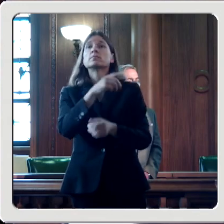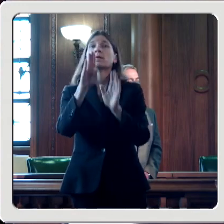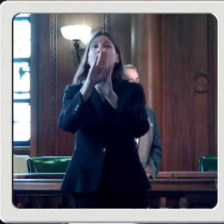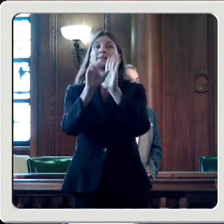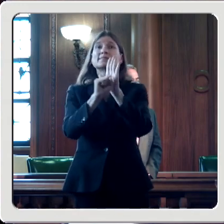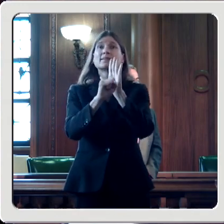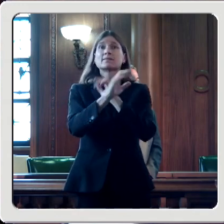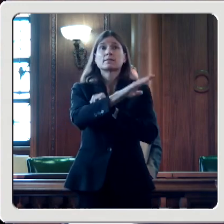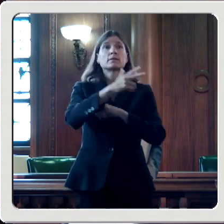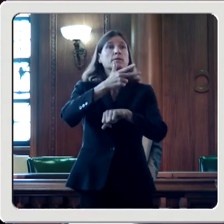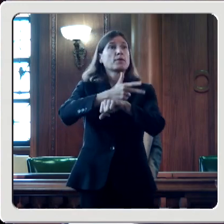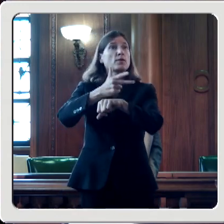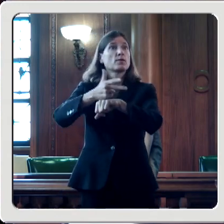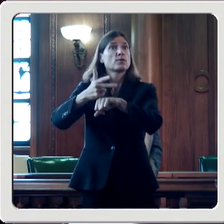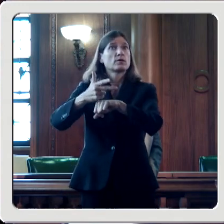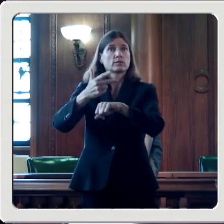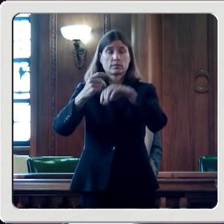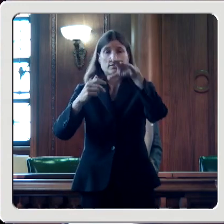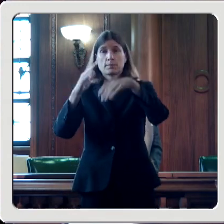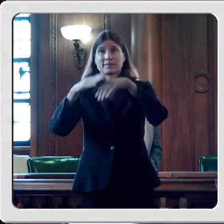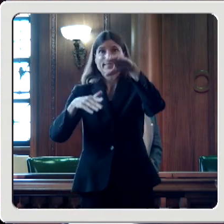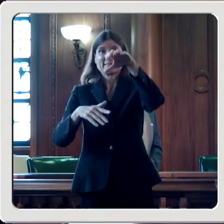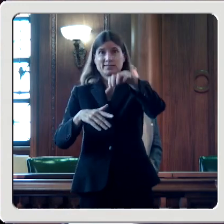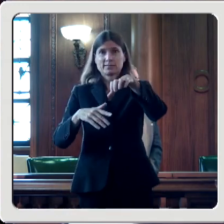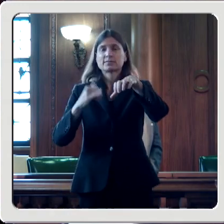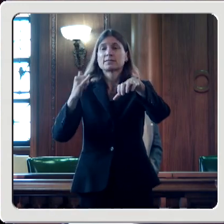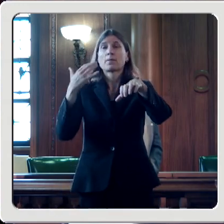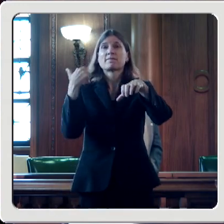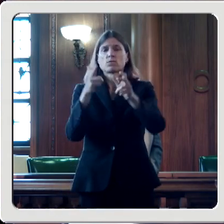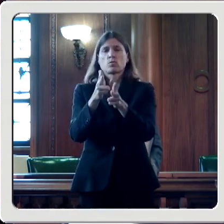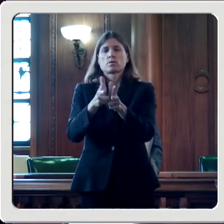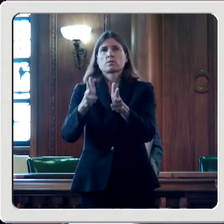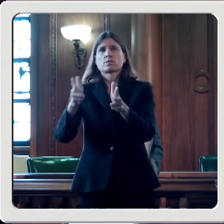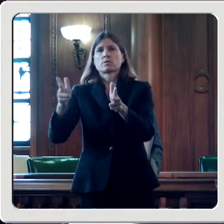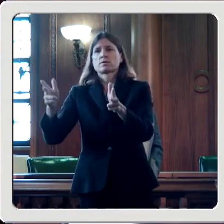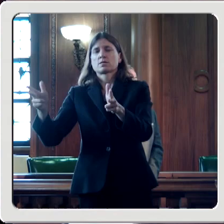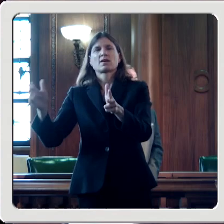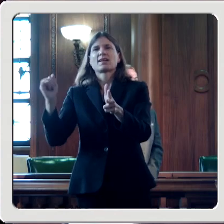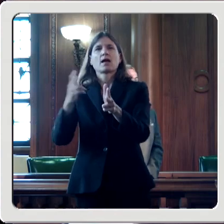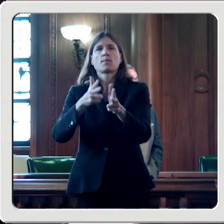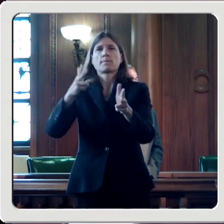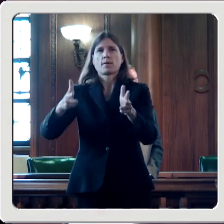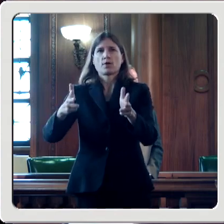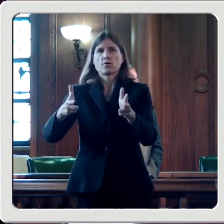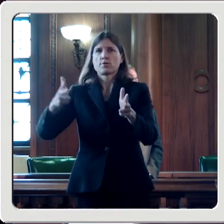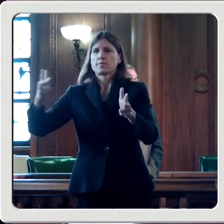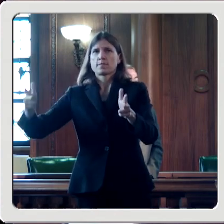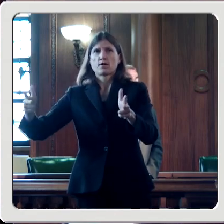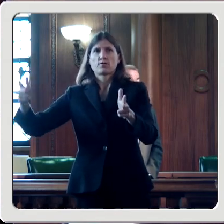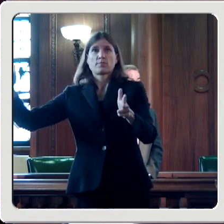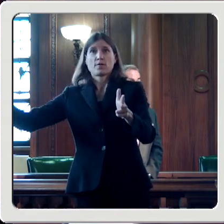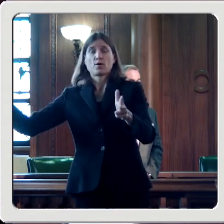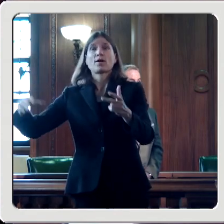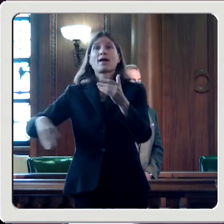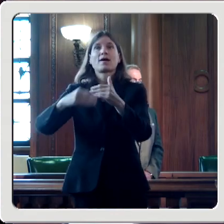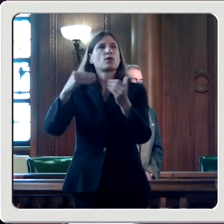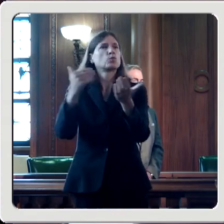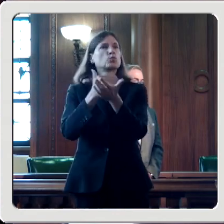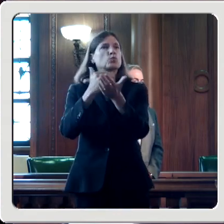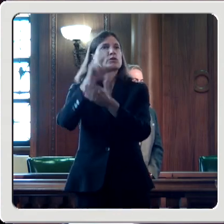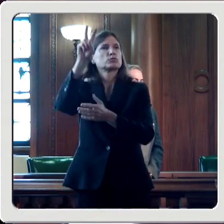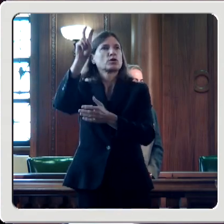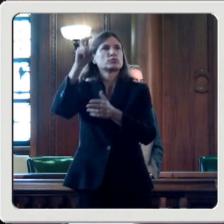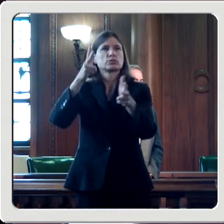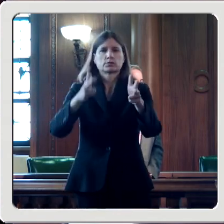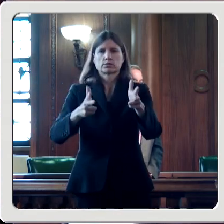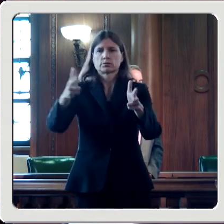improvement project that allowed us to expand by a couple of hundred slots parking, which has always been tight and been an issue at Bay State Medical